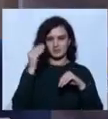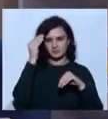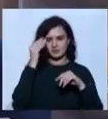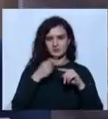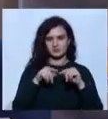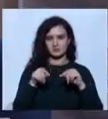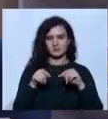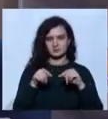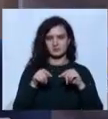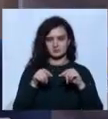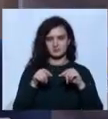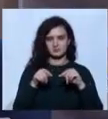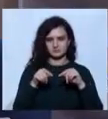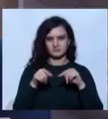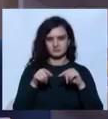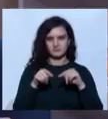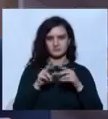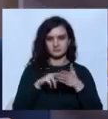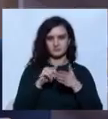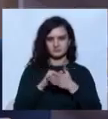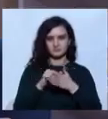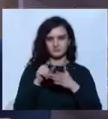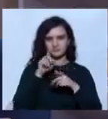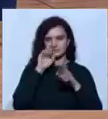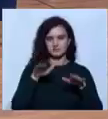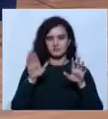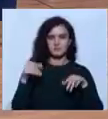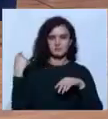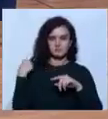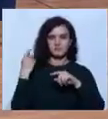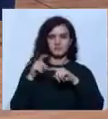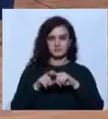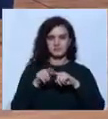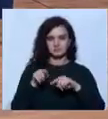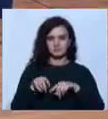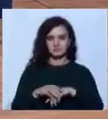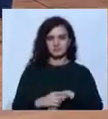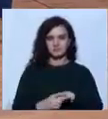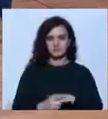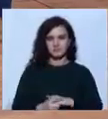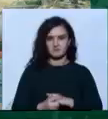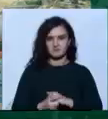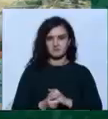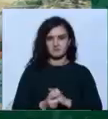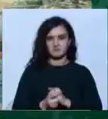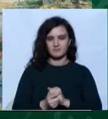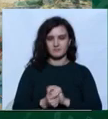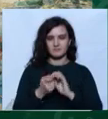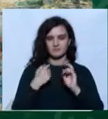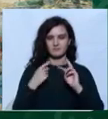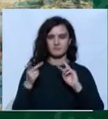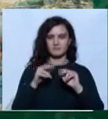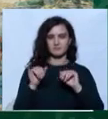had of parrots, or of pirates, excuse me, of pirates come from this book. Now that brings us to